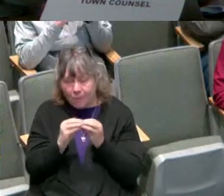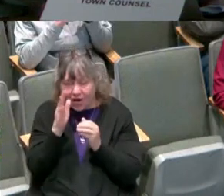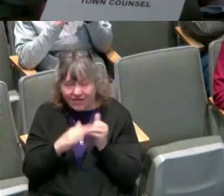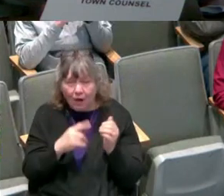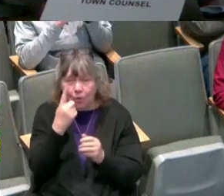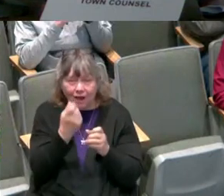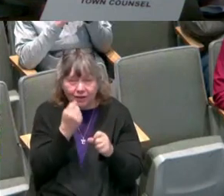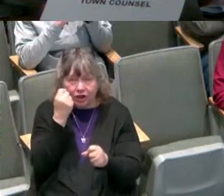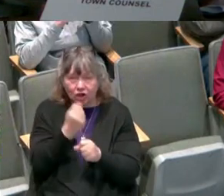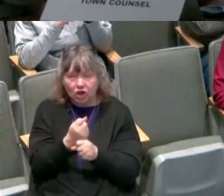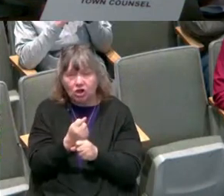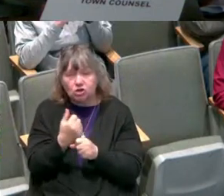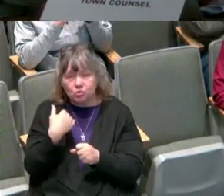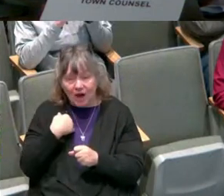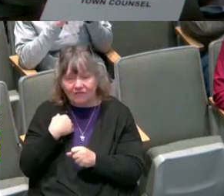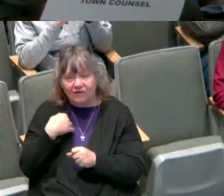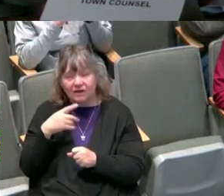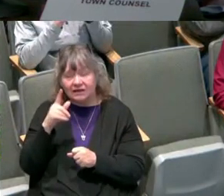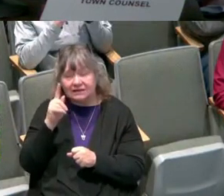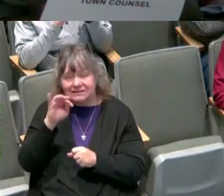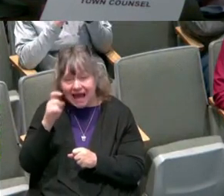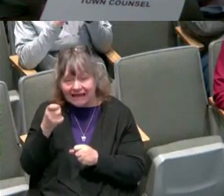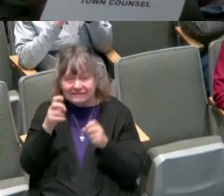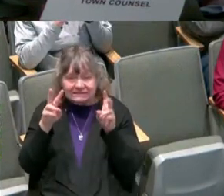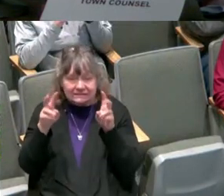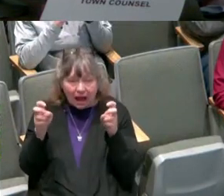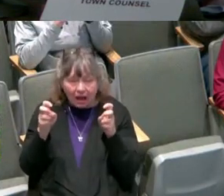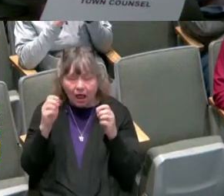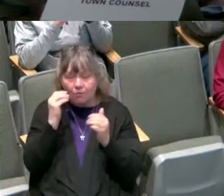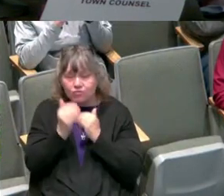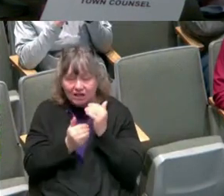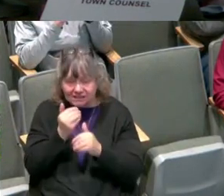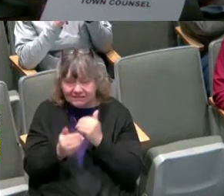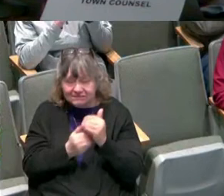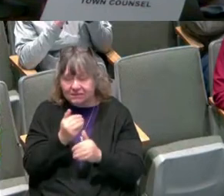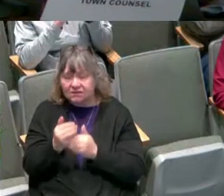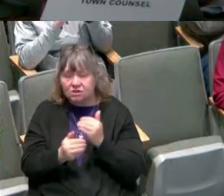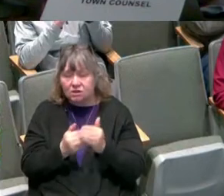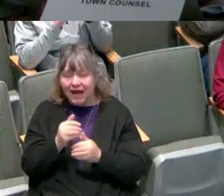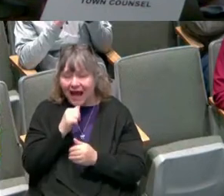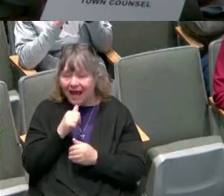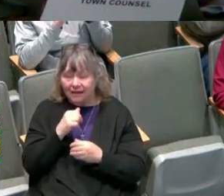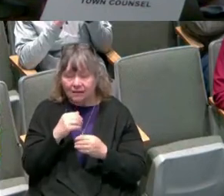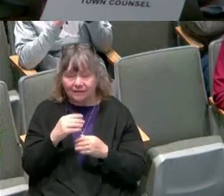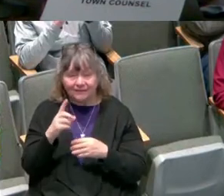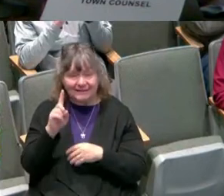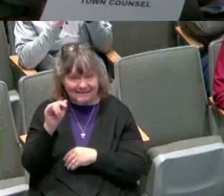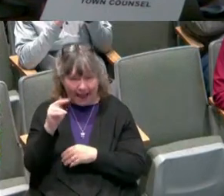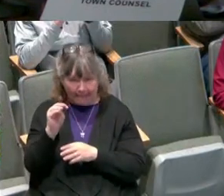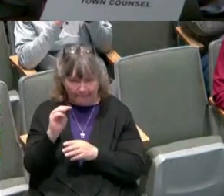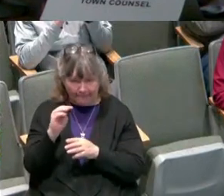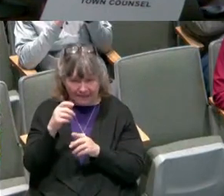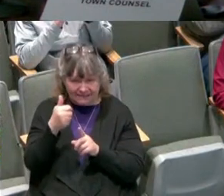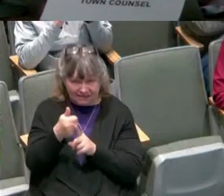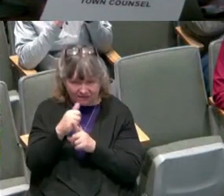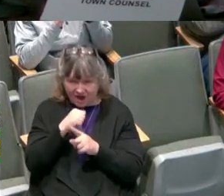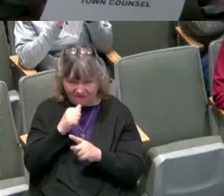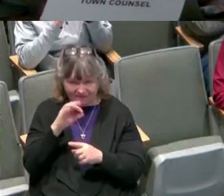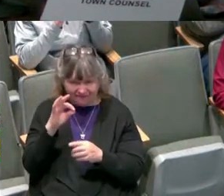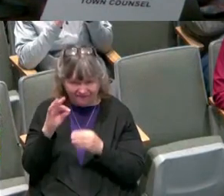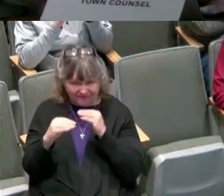year or more to have that tax title process conclude and so to correct my own